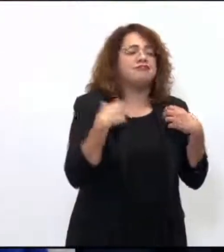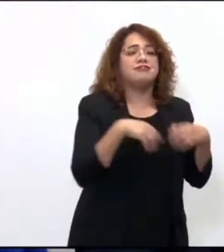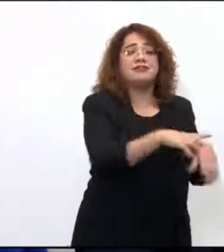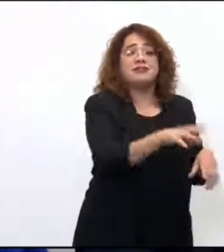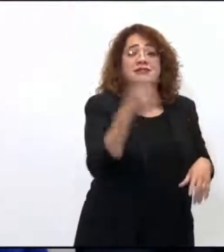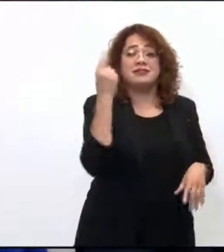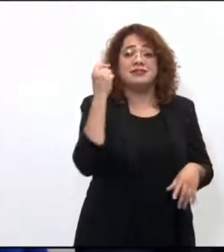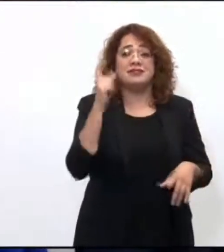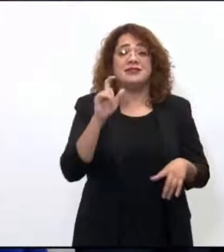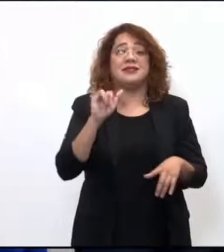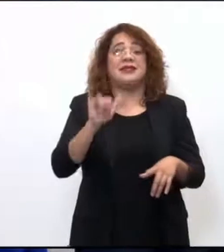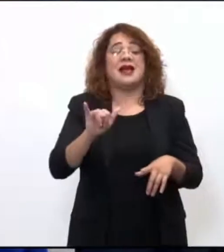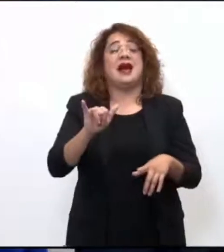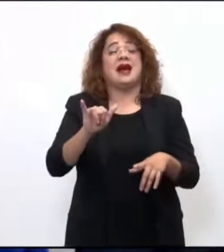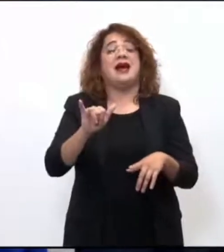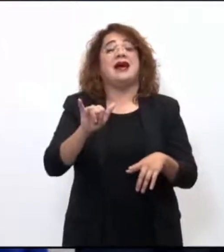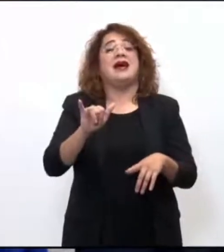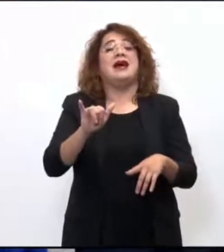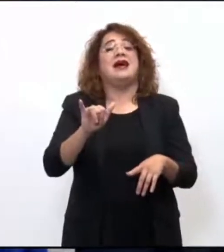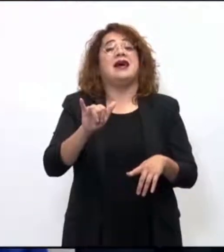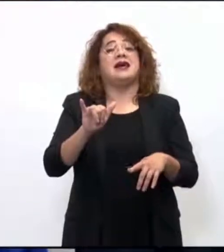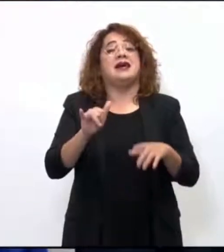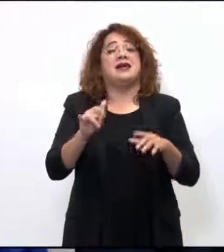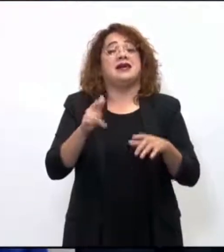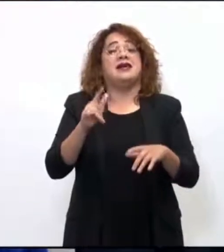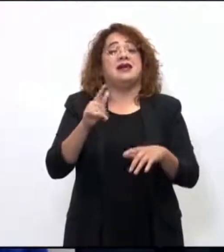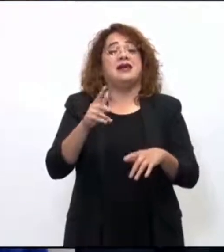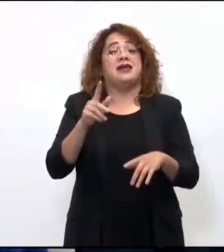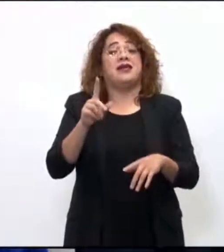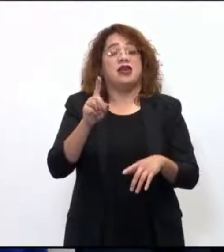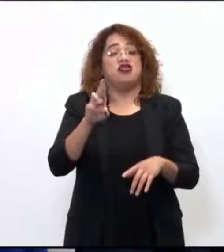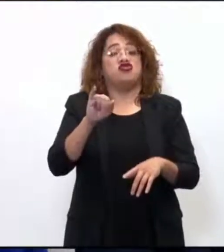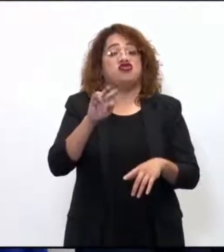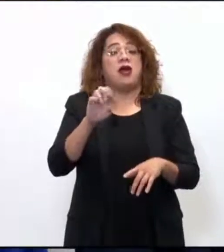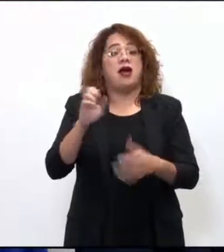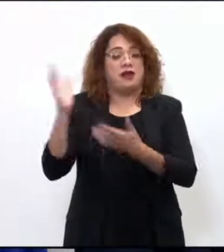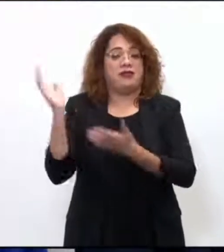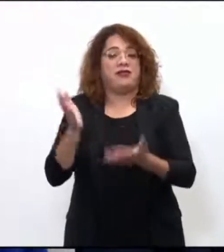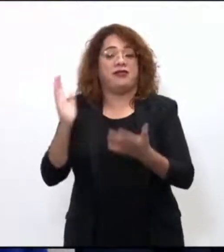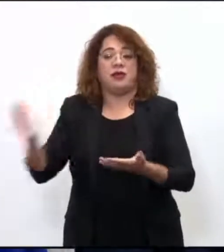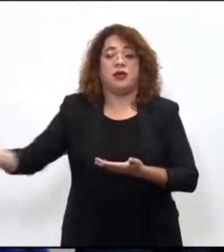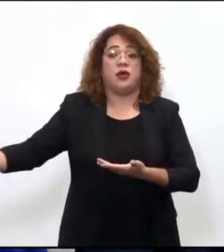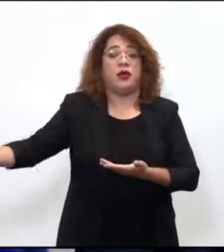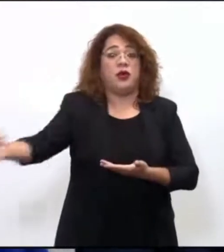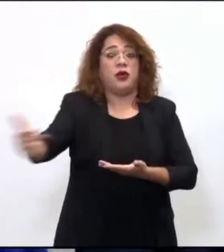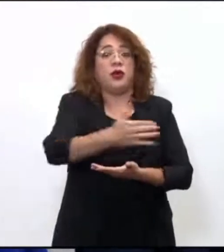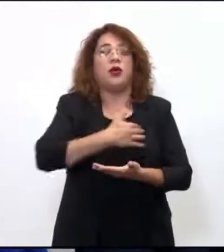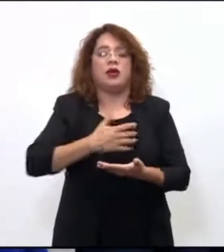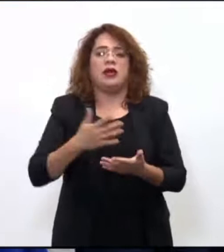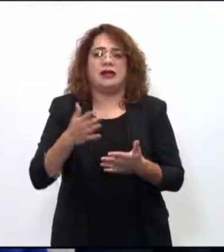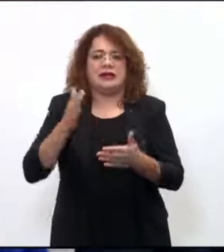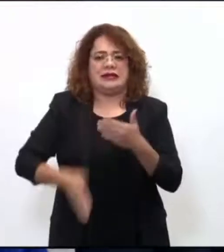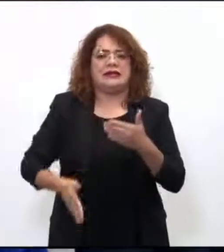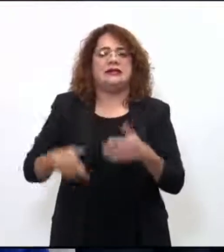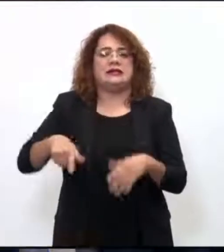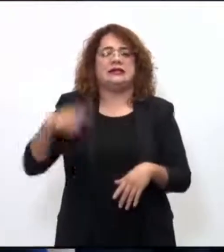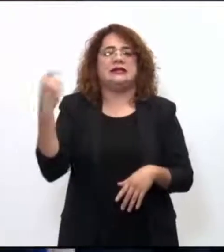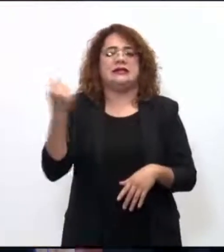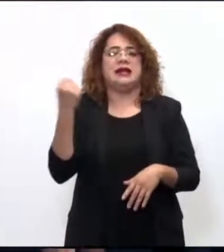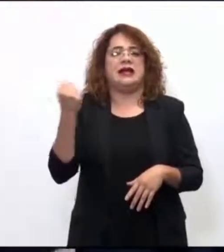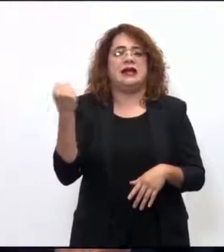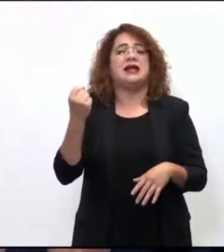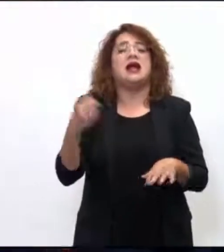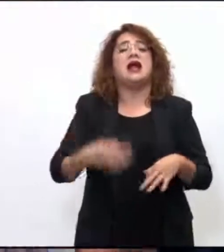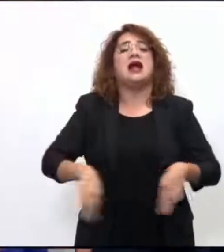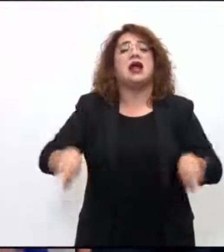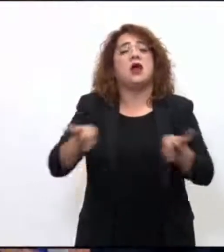you right now, I know of multiple schools and organizations that are doing their own toy drives or their own book drives. Please get all of